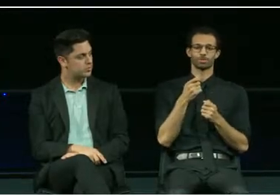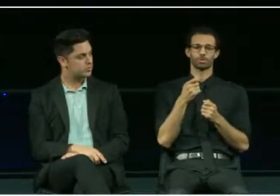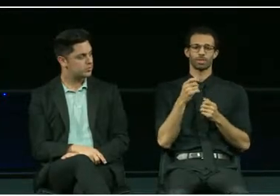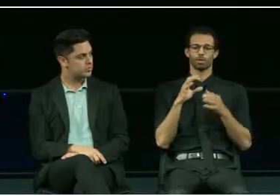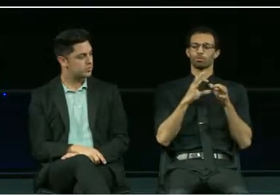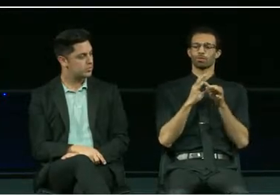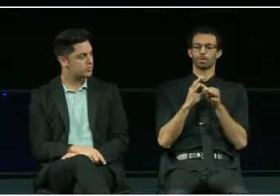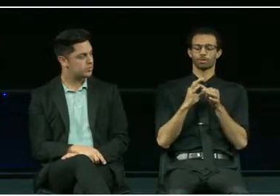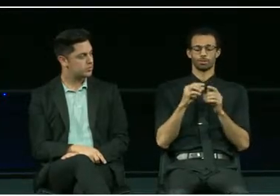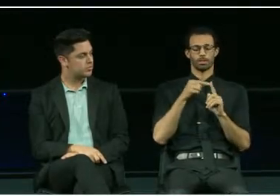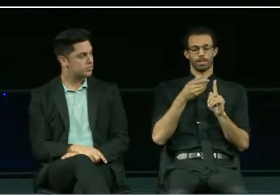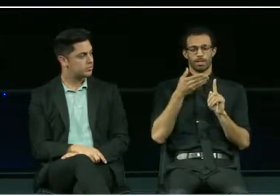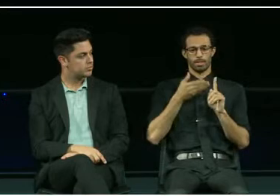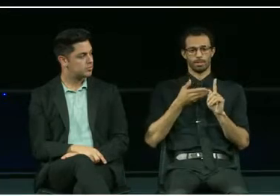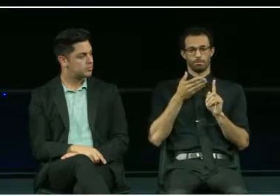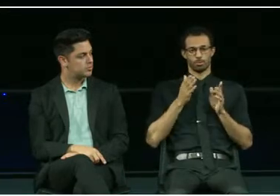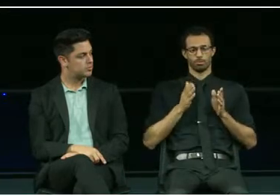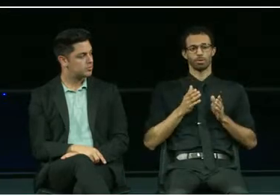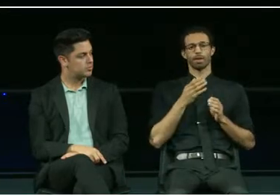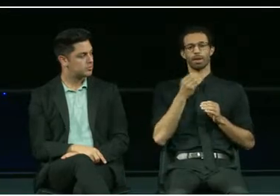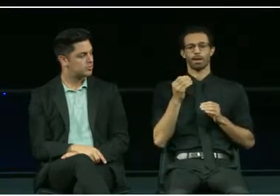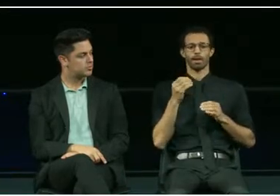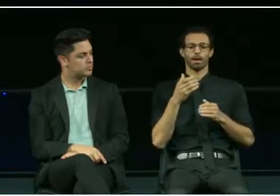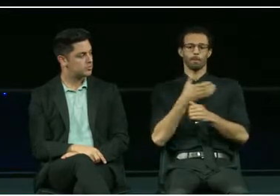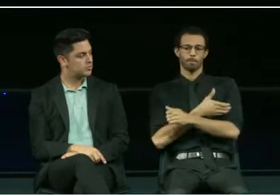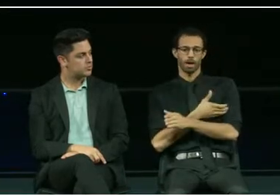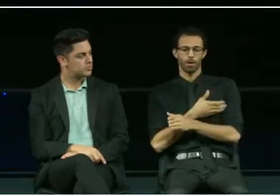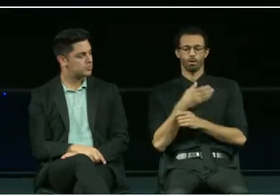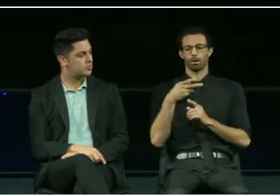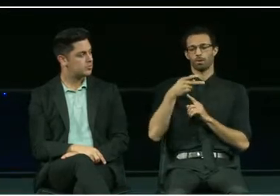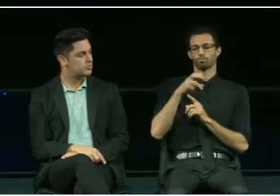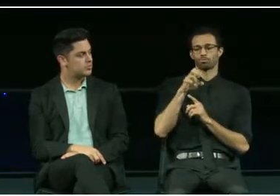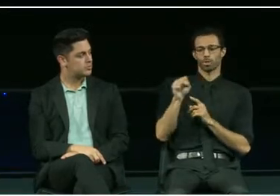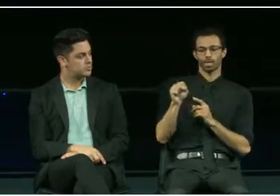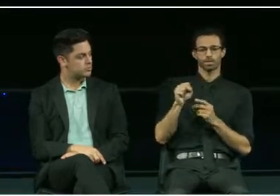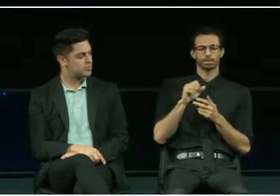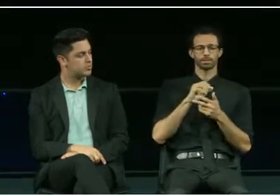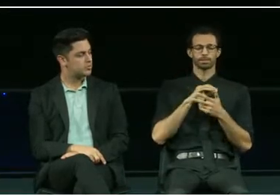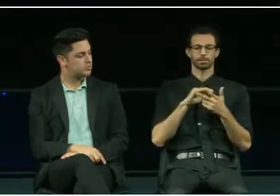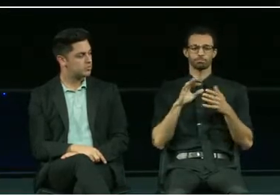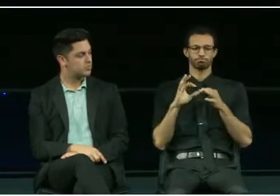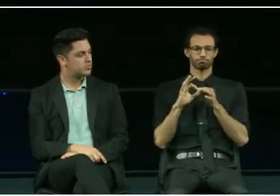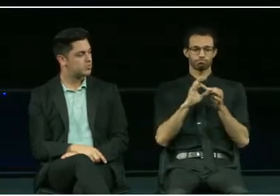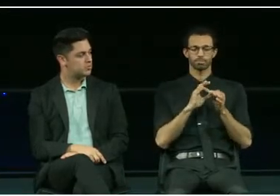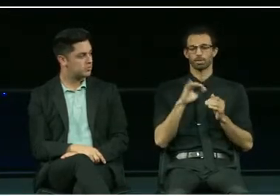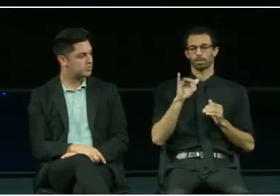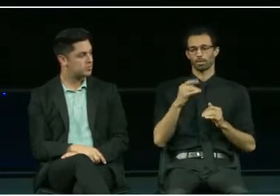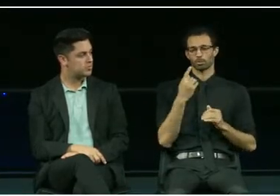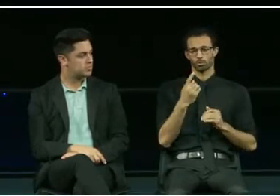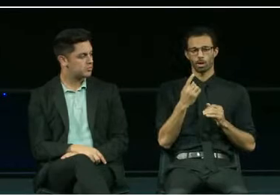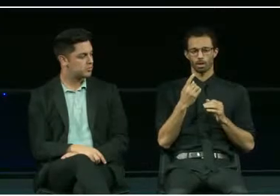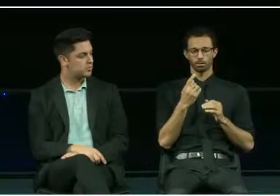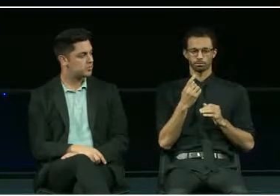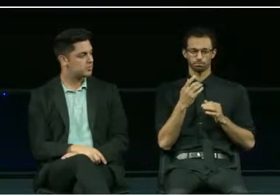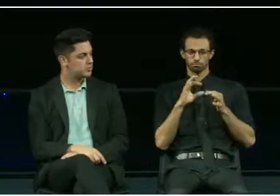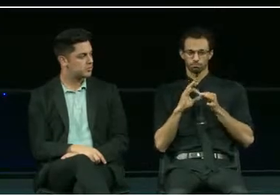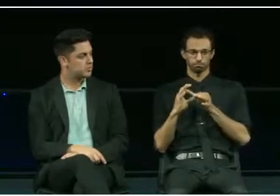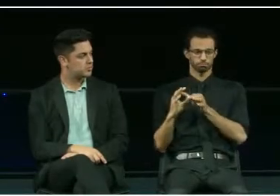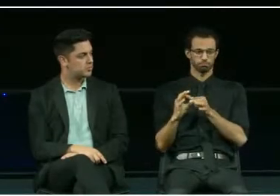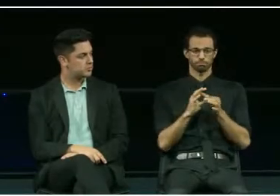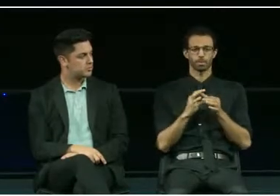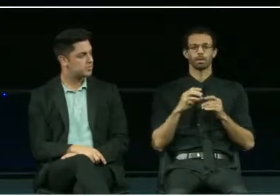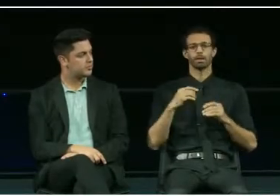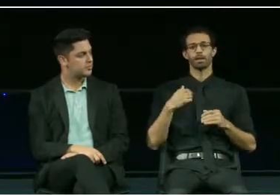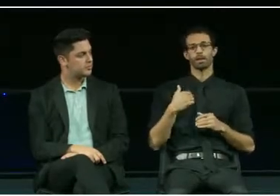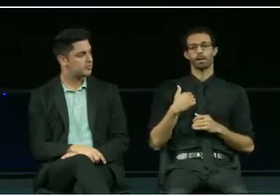individual and power and the press. So there that was one triangle. And I think that Anne